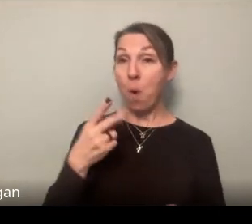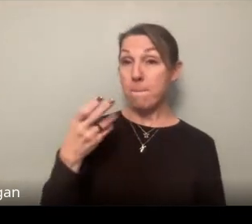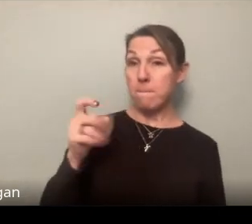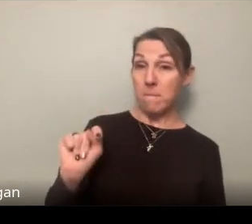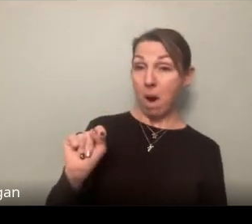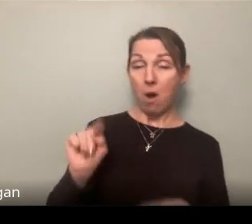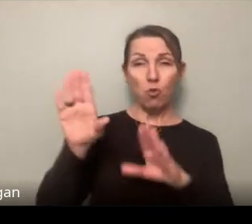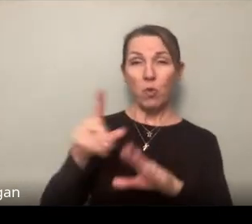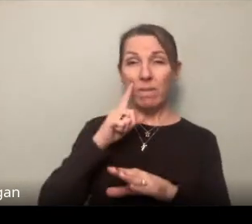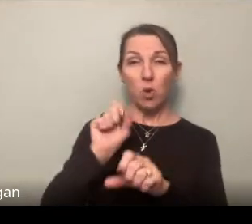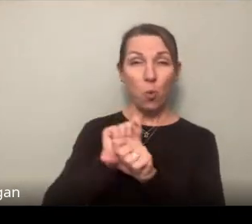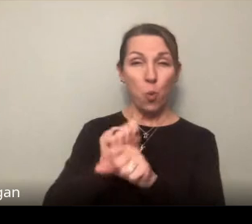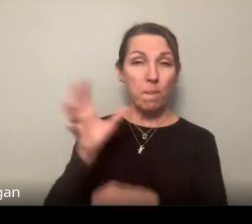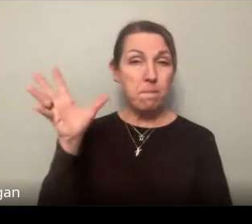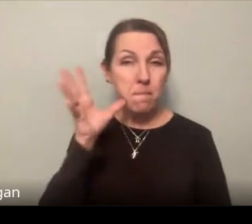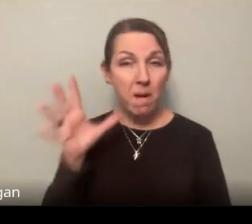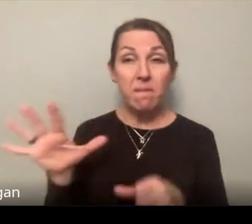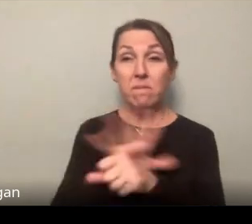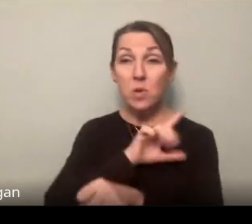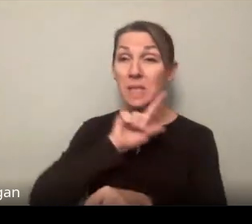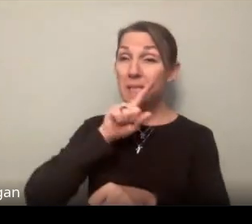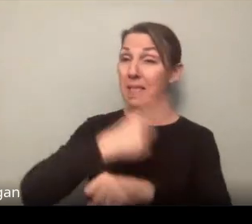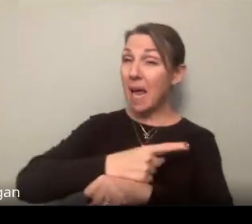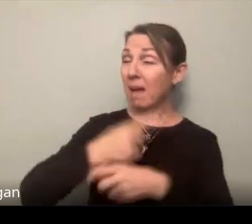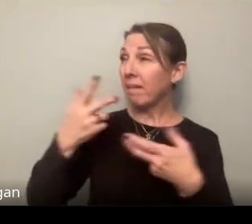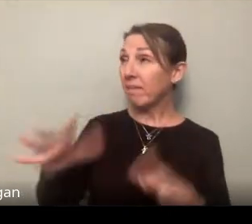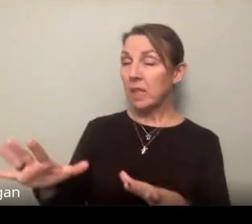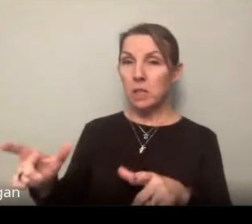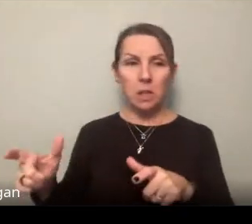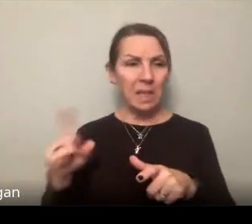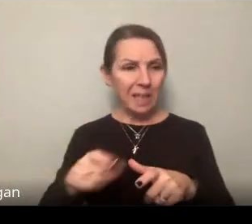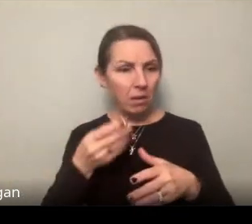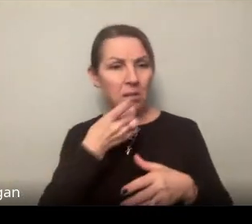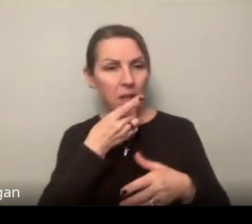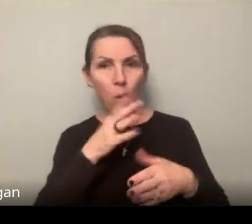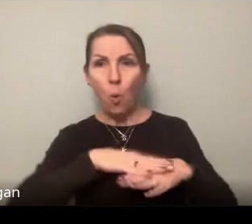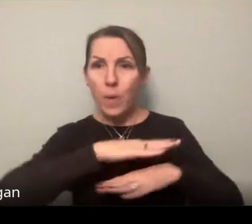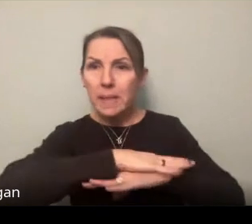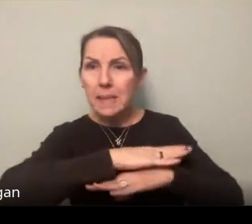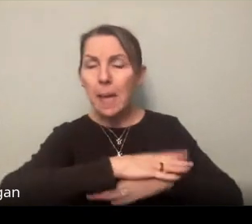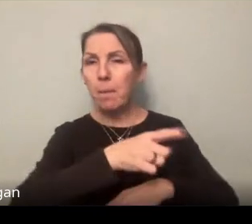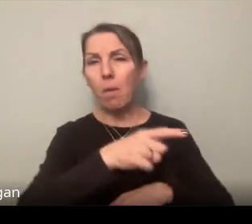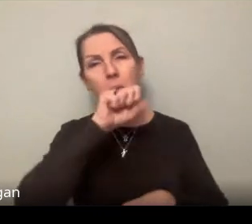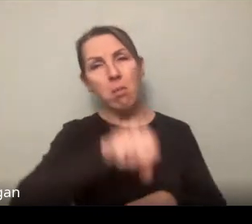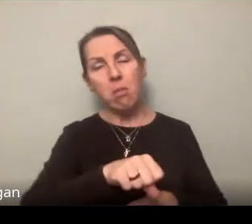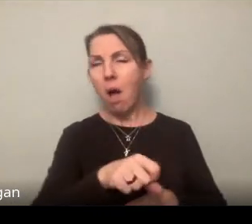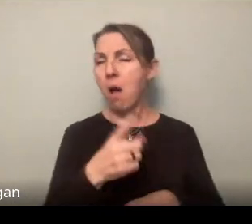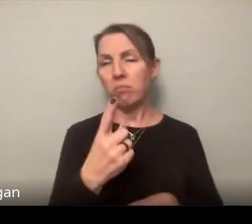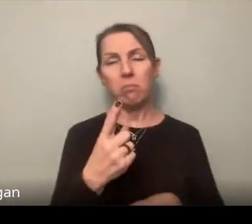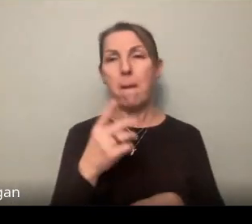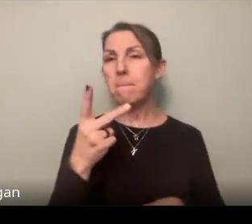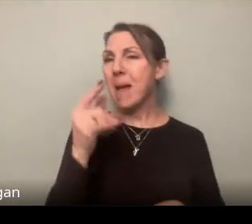us working moms who have like put in a full day. We need to come home and dinner needs to be on the table. Absolutely. So I really love the fact that these are pantry